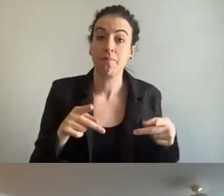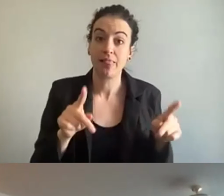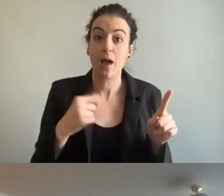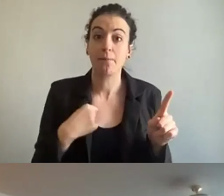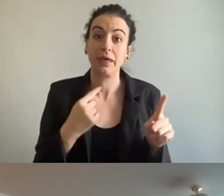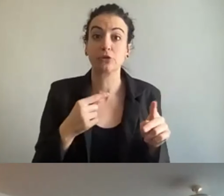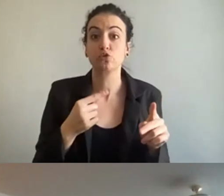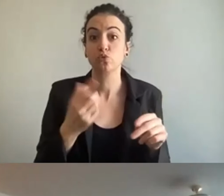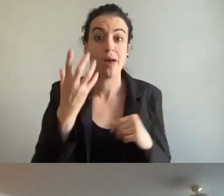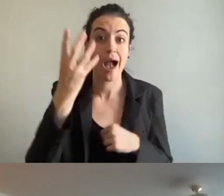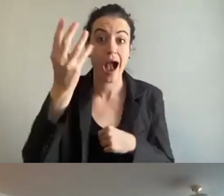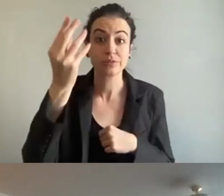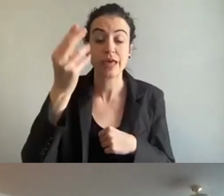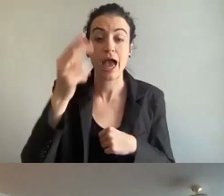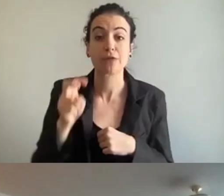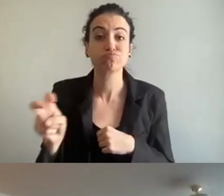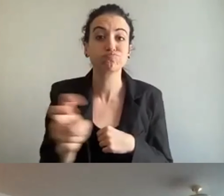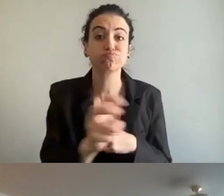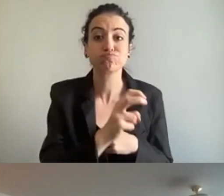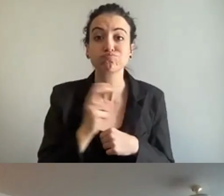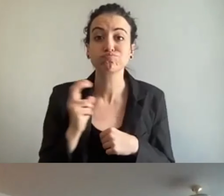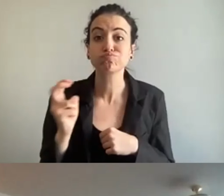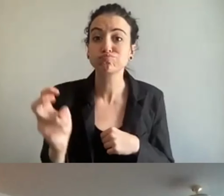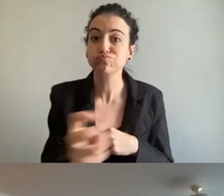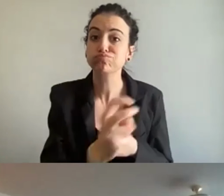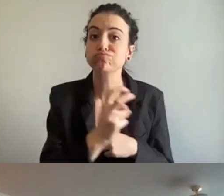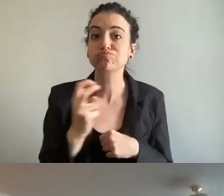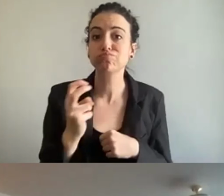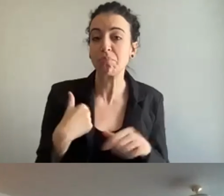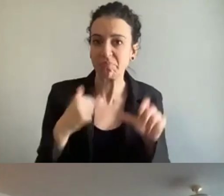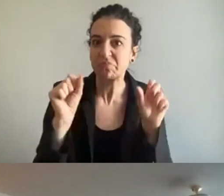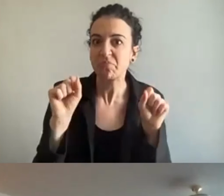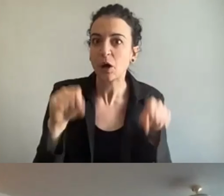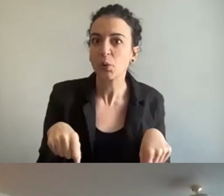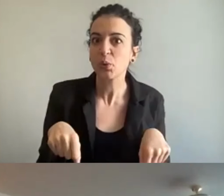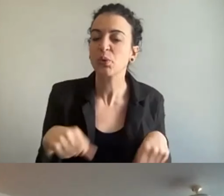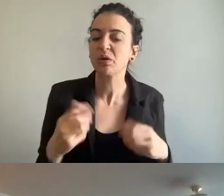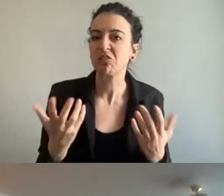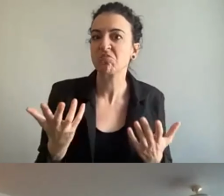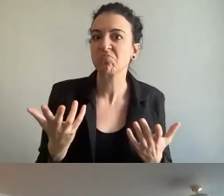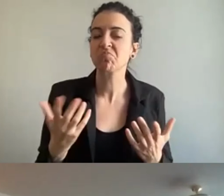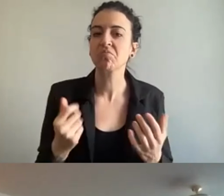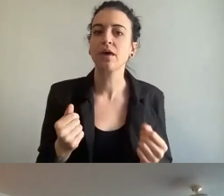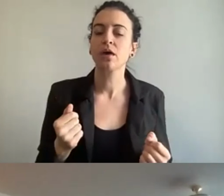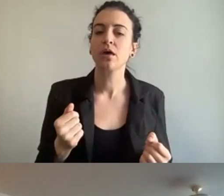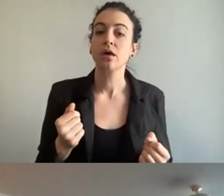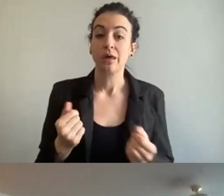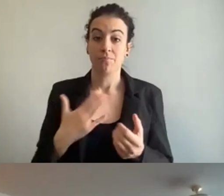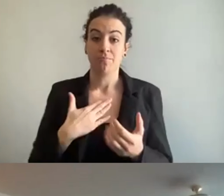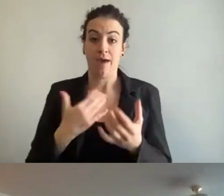outdoors with where the one I currently